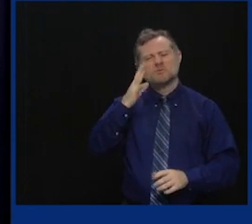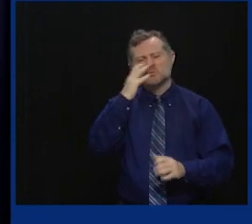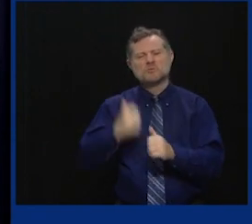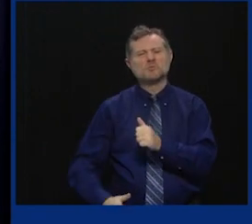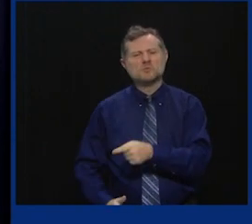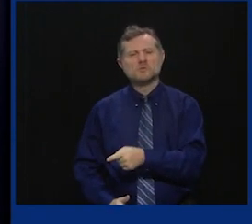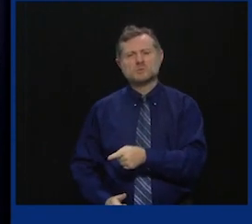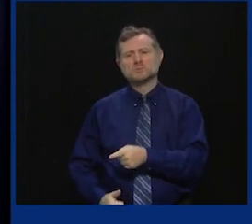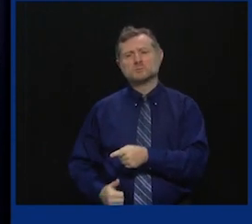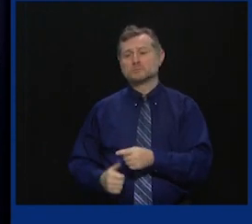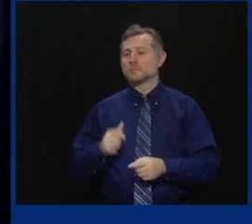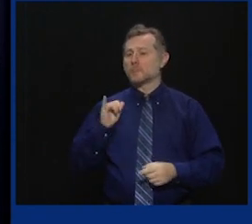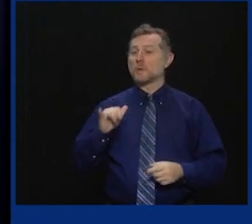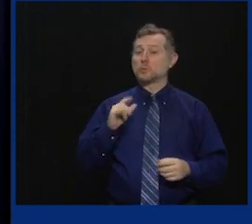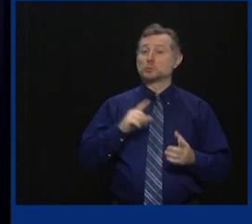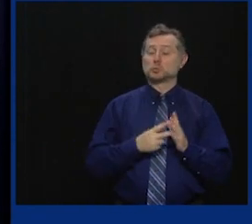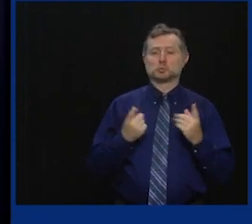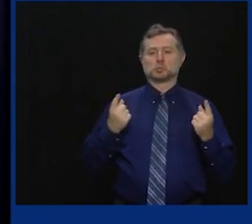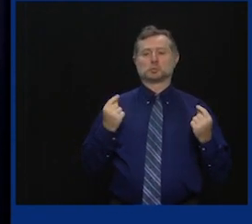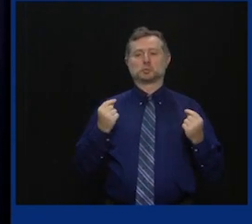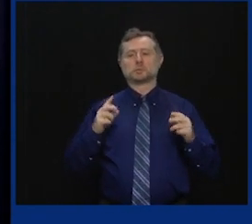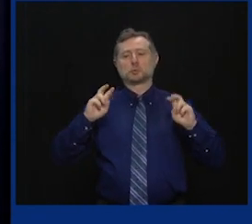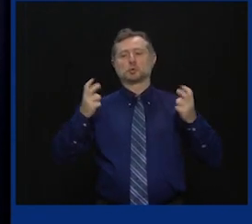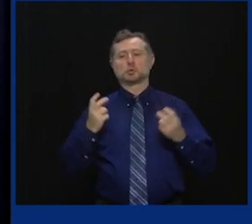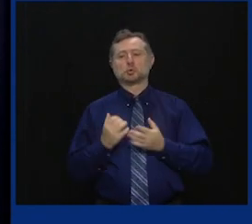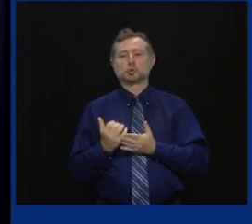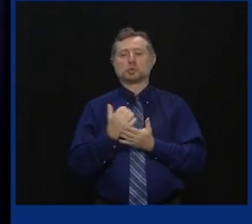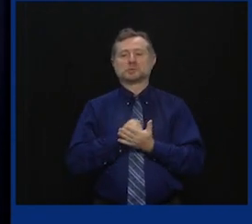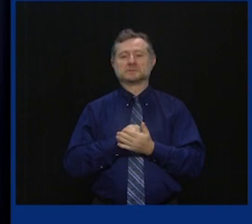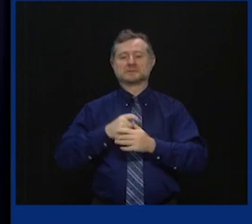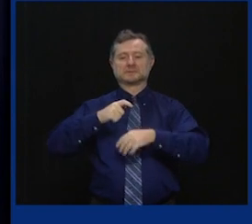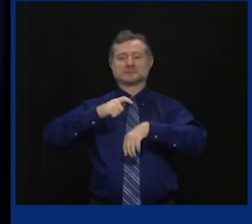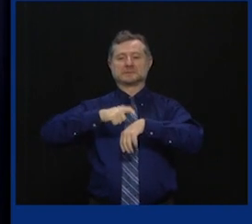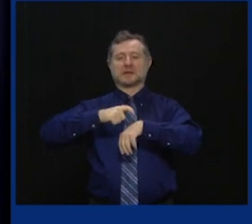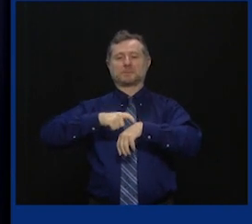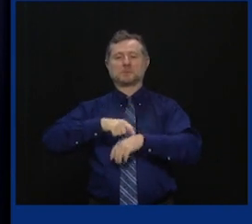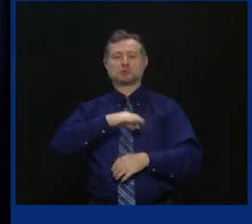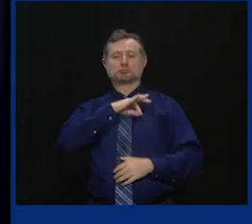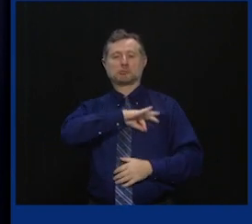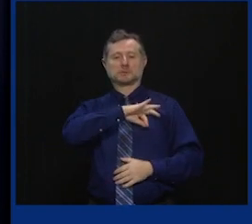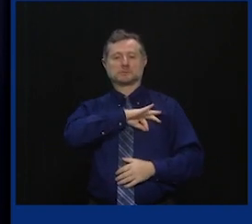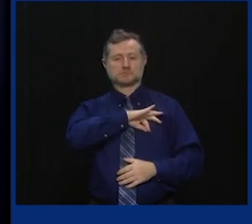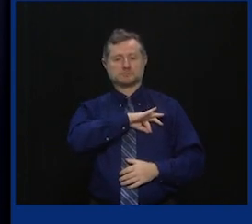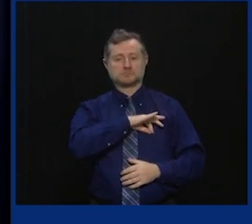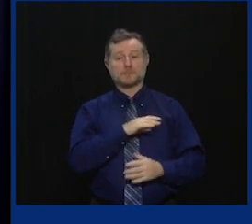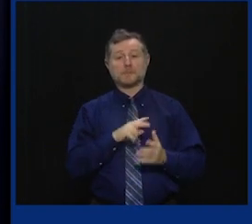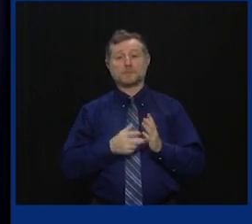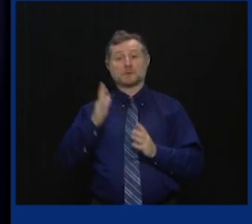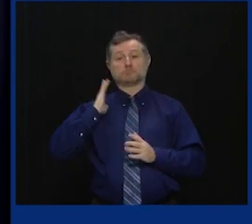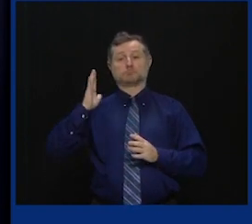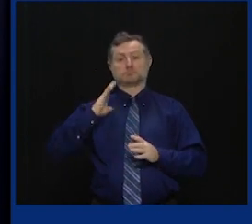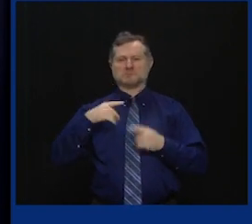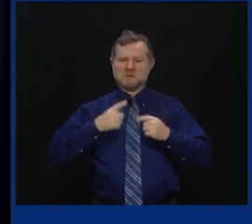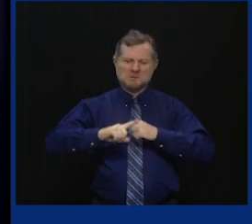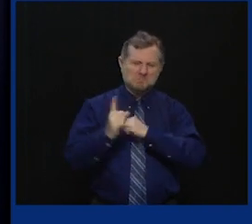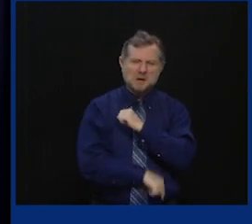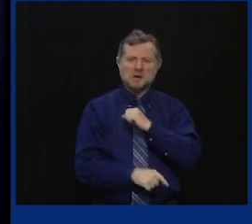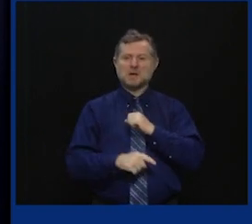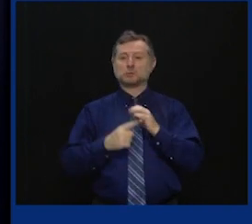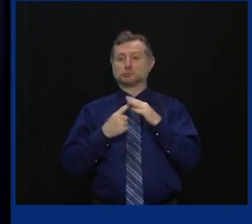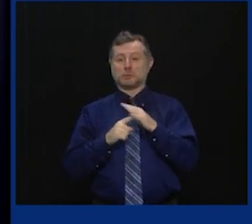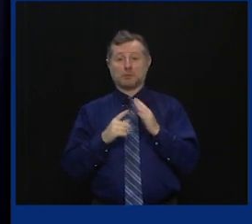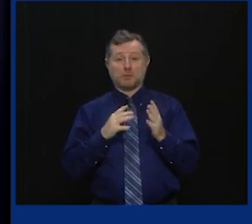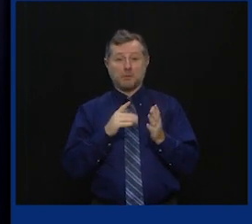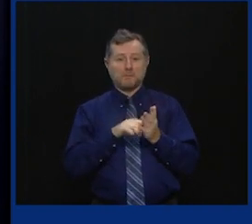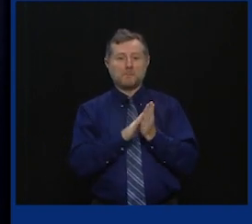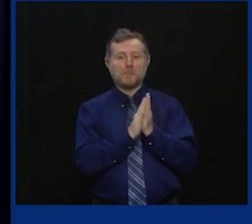credit for people who did not violate the conditions of their parole, shifting from a punitive model that locked up people to an incentive-based model to